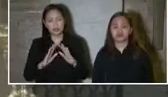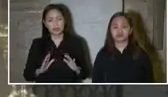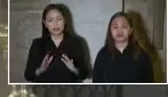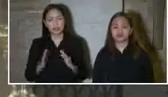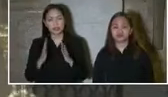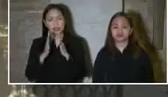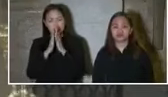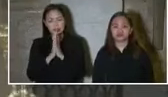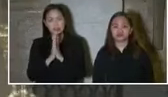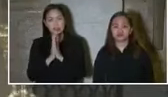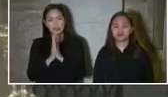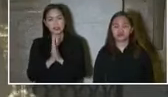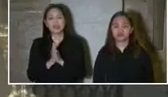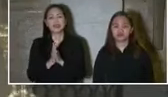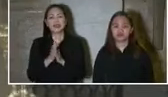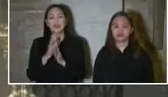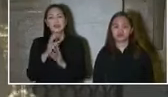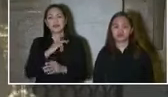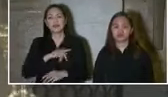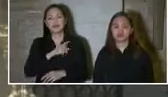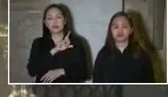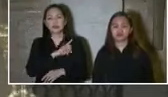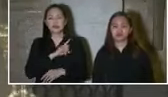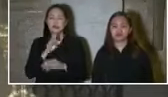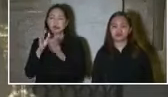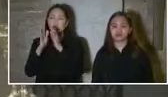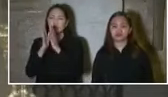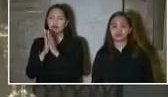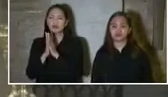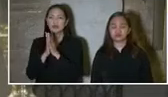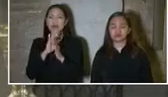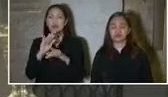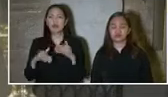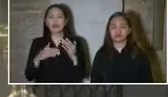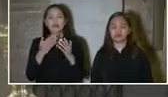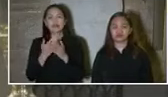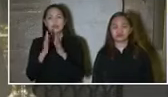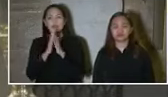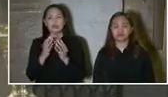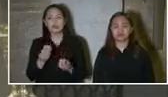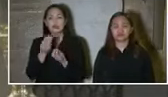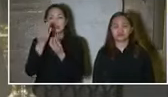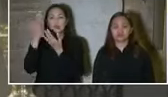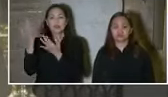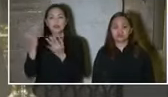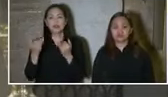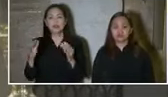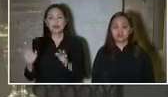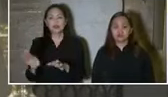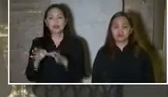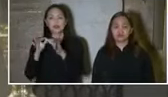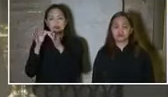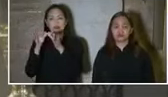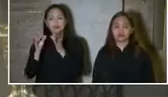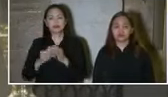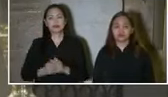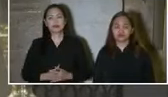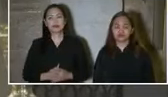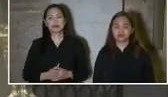pray for our personal intentions and for all the intentions offered in this Mass.